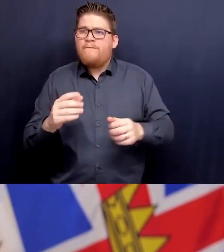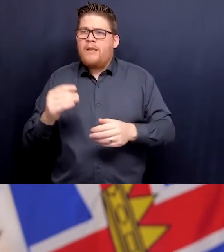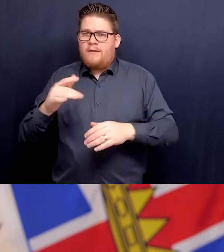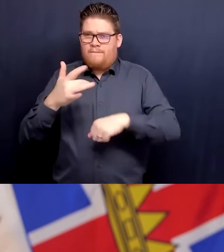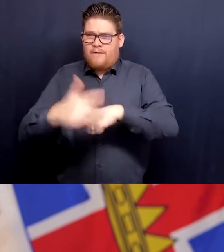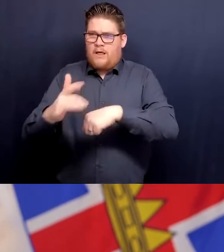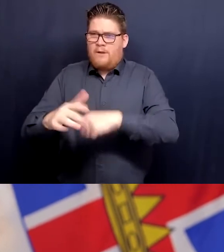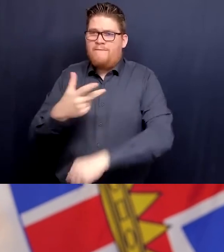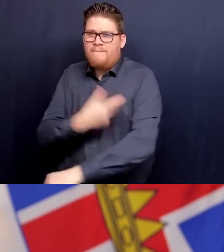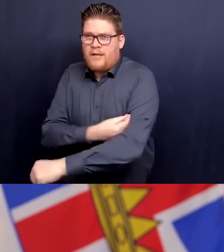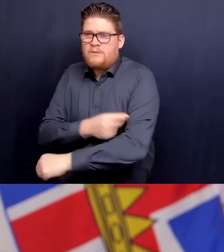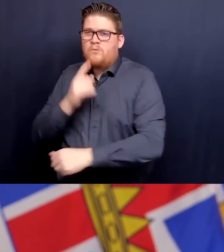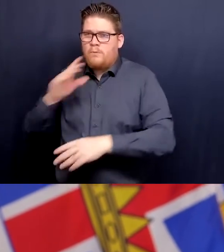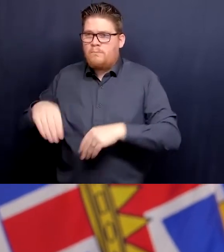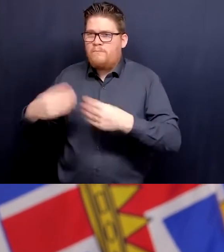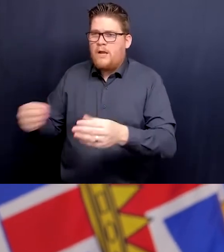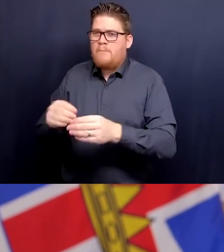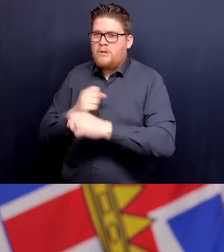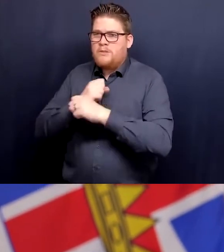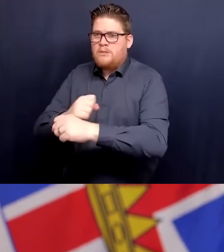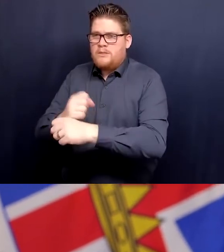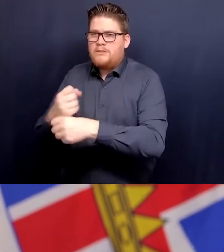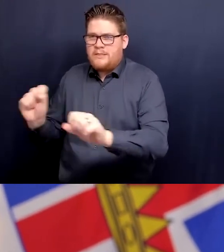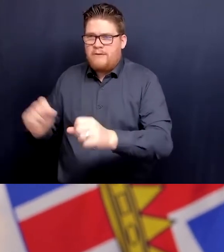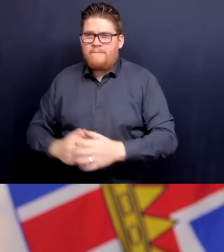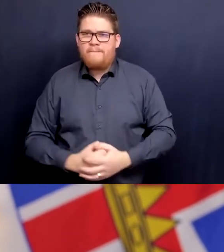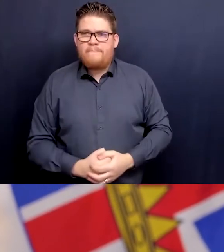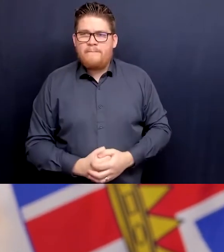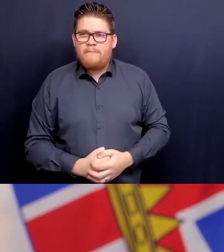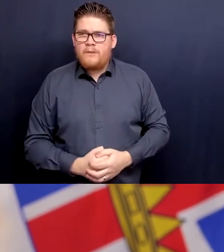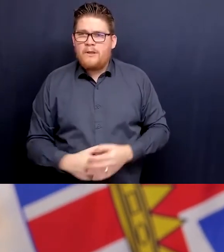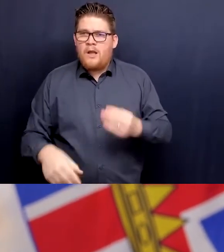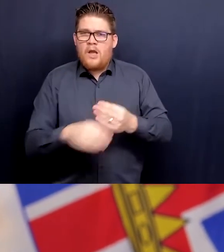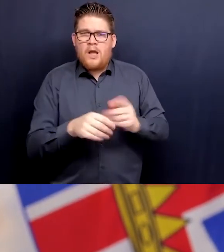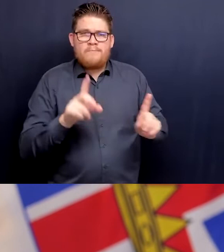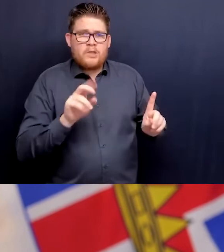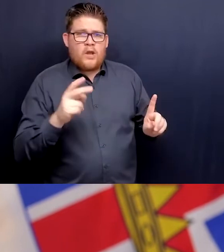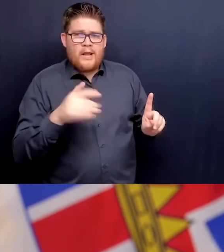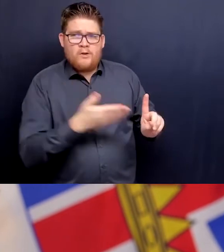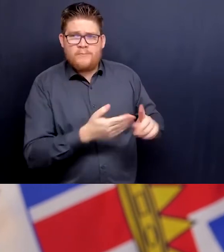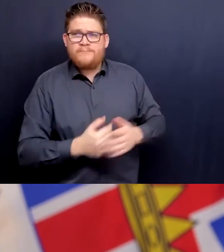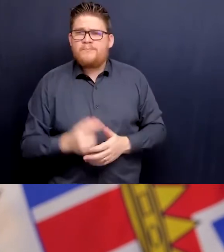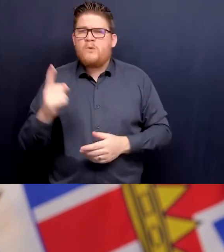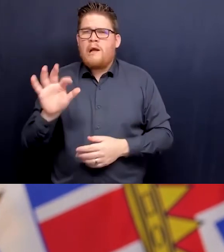Just one other comment about it, from the very beginning, we know that there are